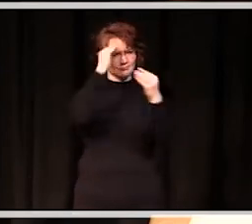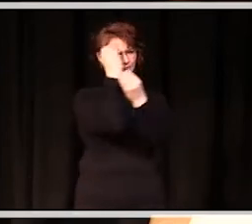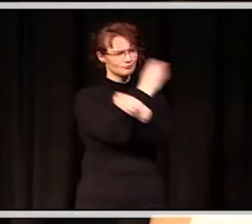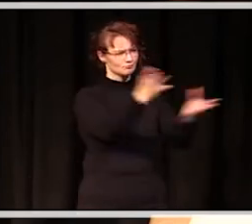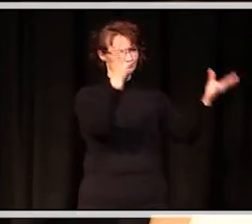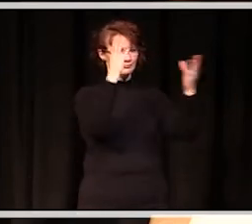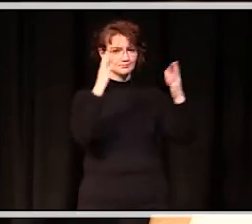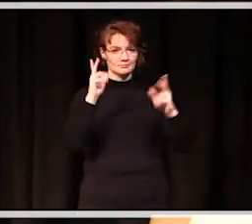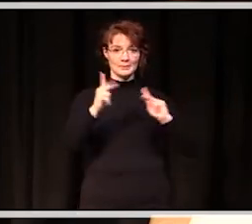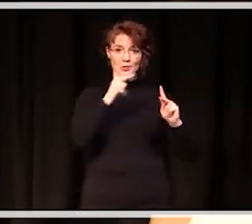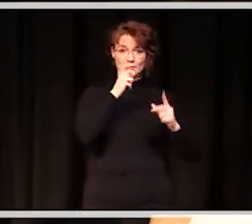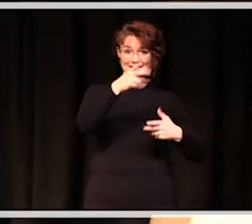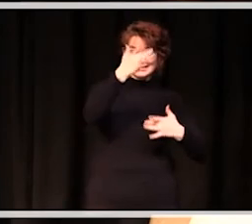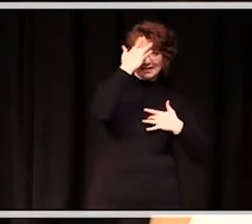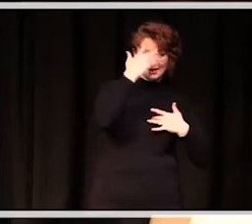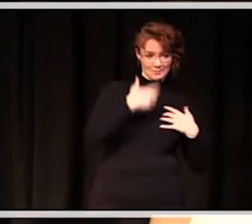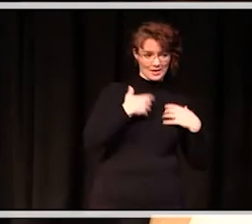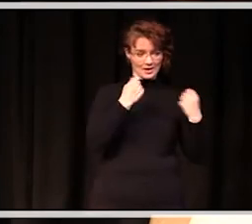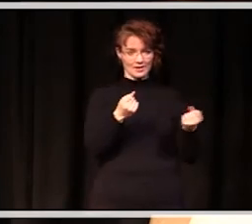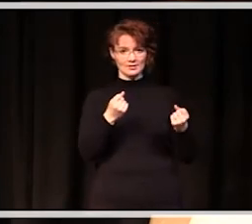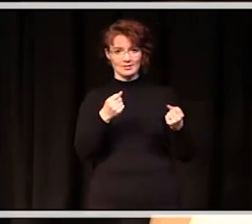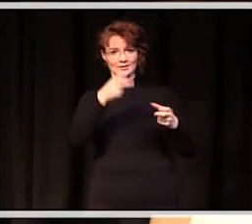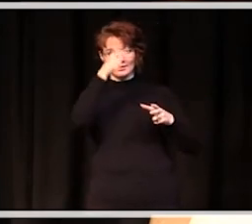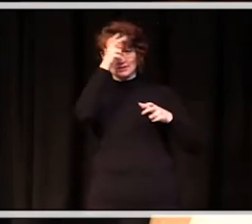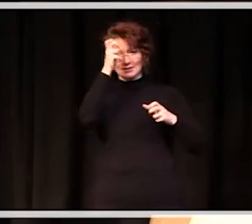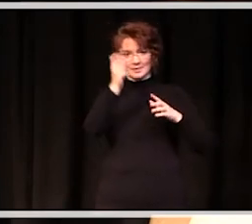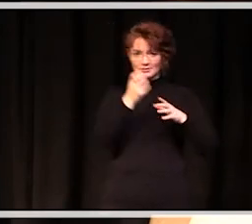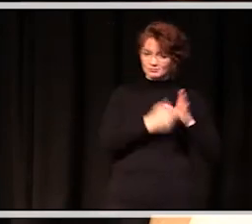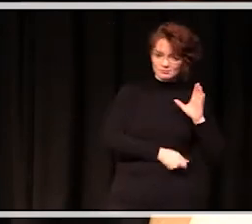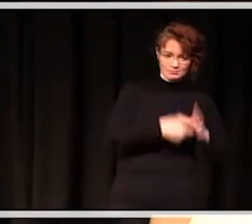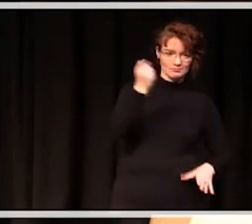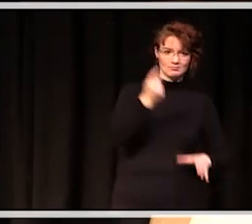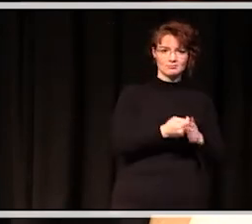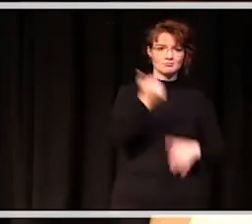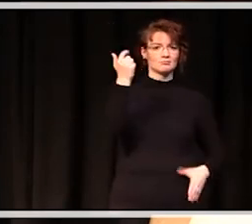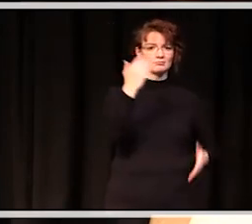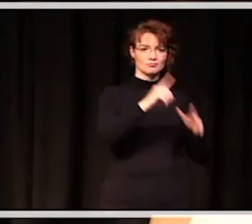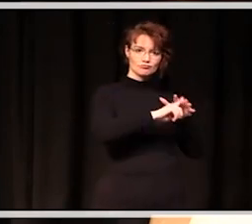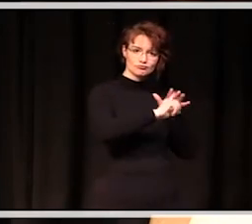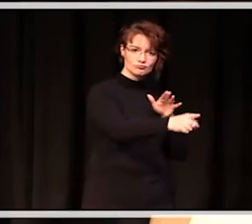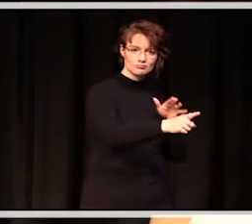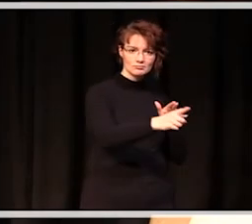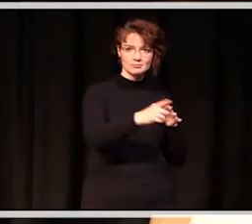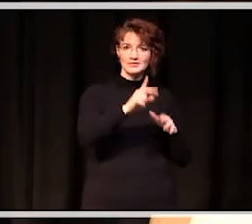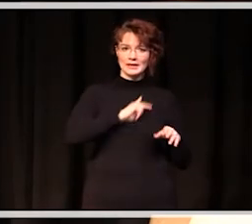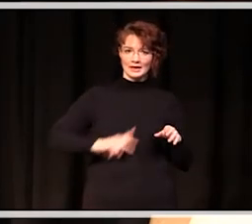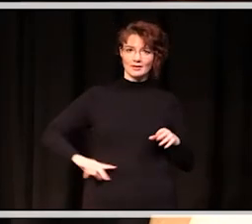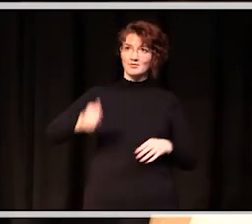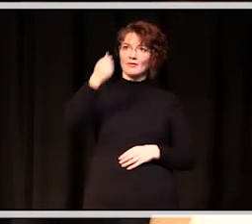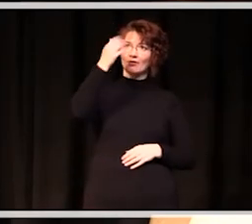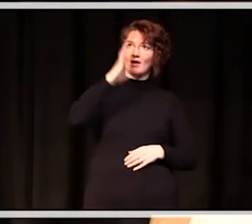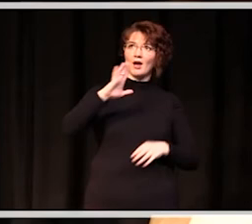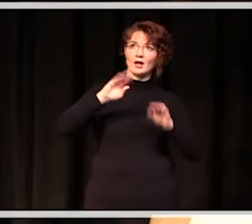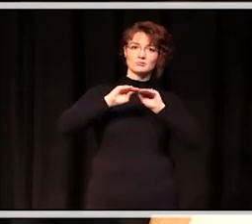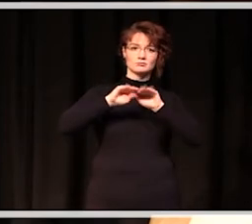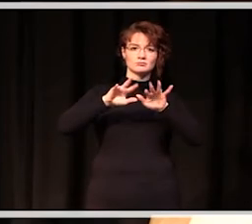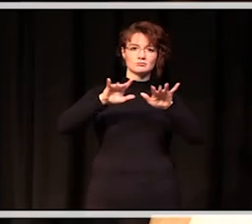have been healed, and demons have been cast out as the kingdom of God has been advancing. And